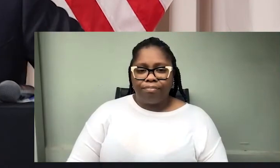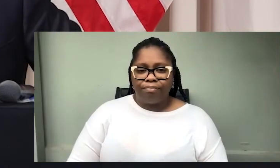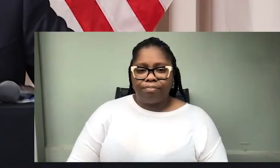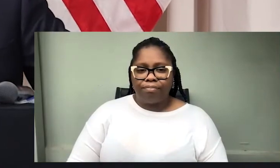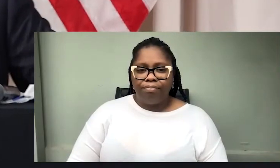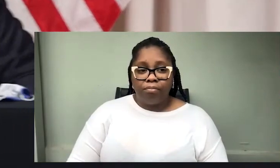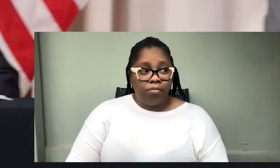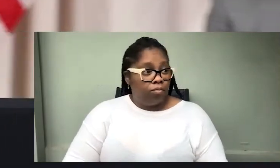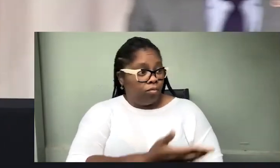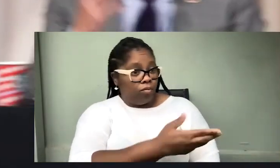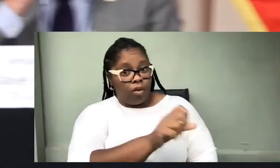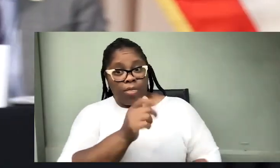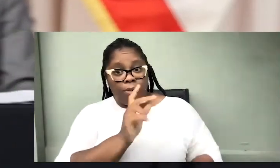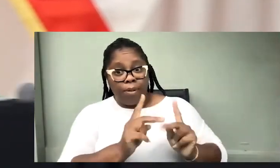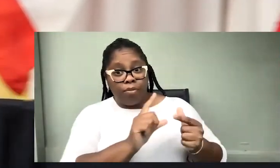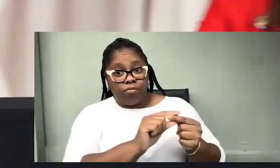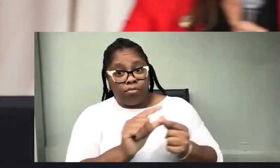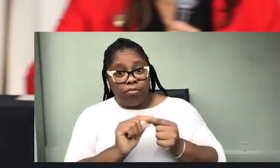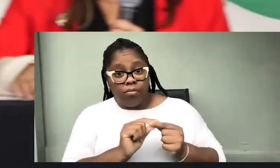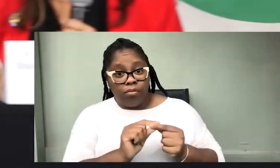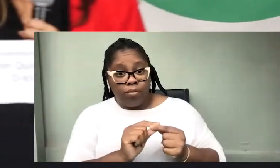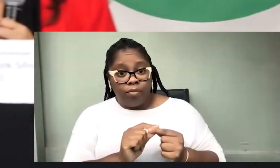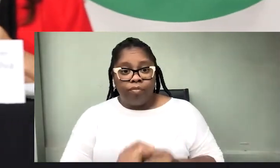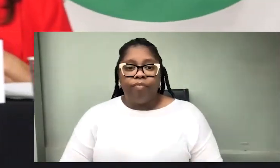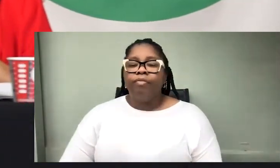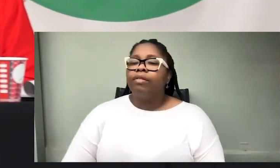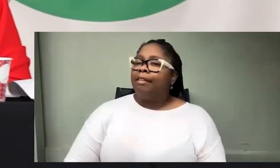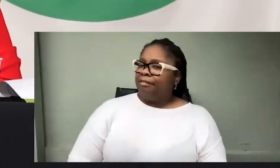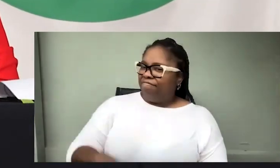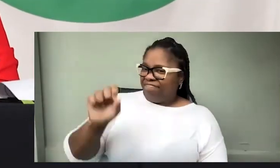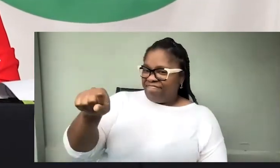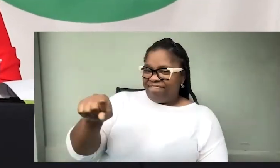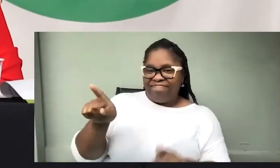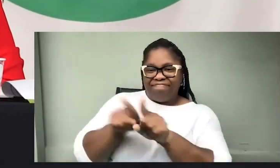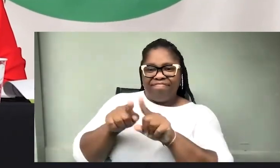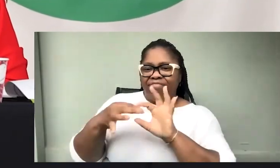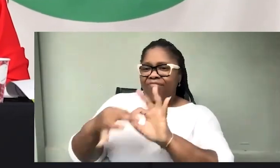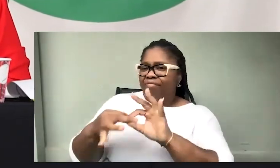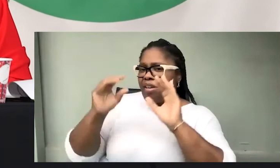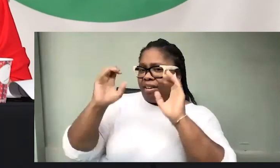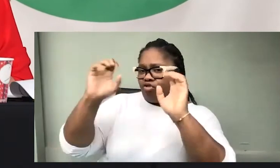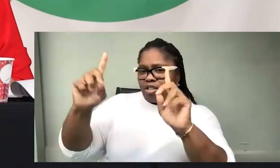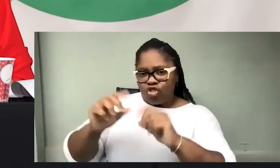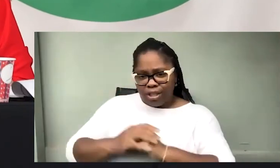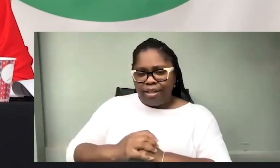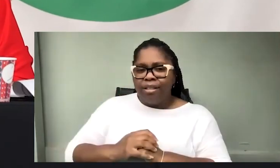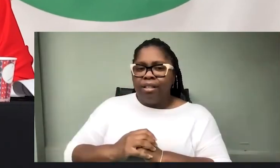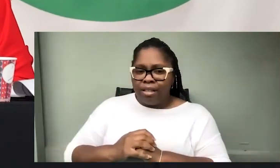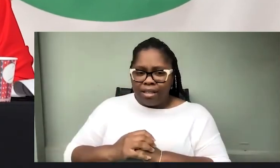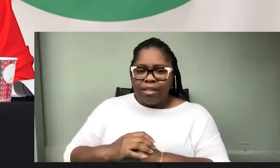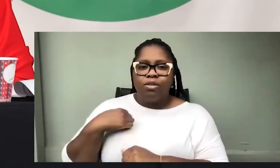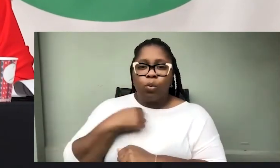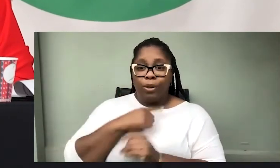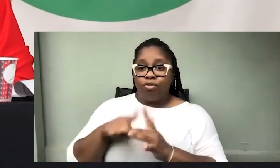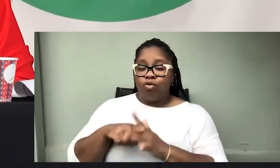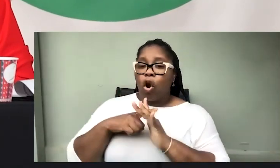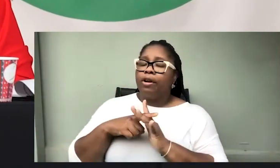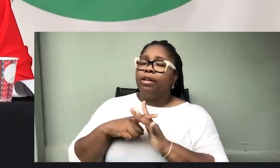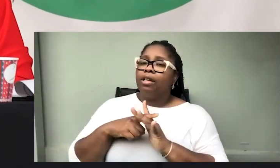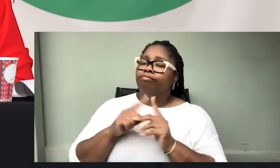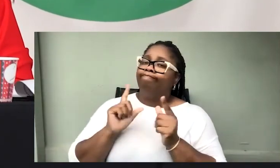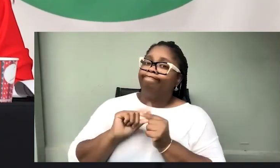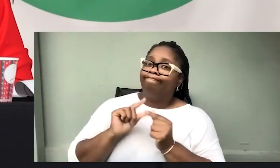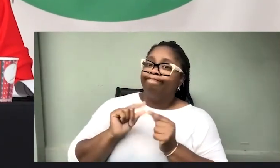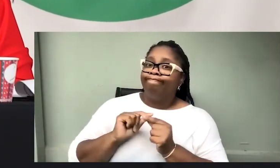Assembly Quirk-Silva? And the theme about education, meaning that as we started out with talking about,